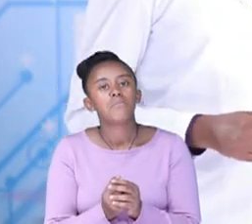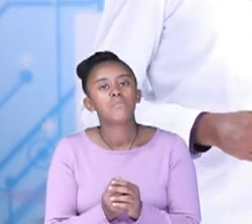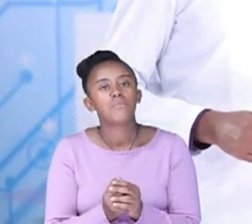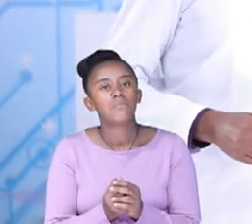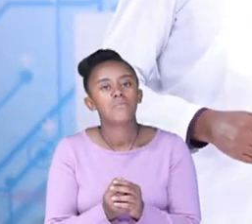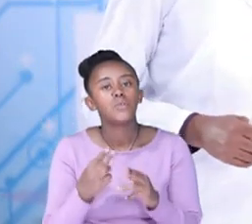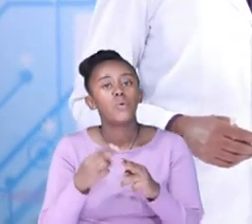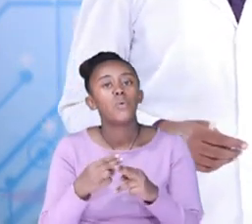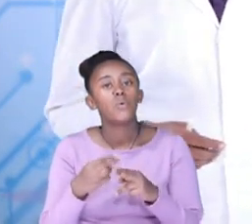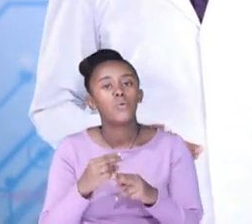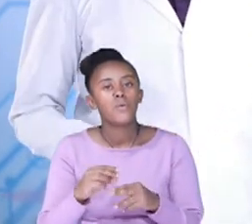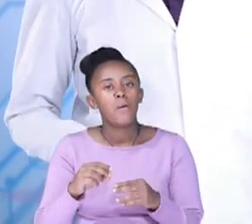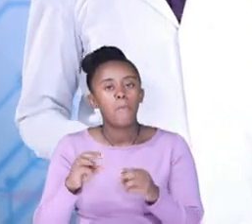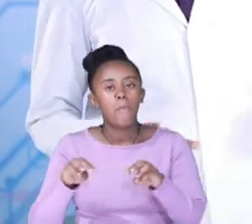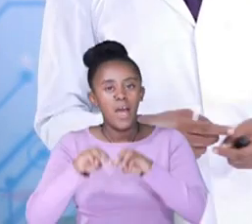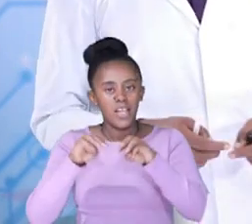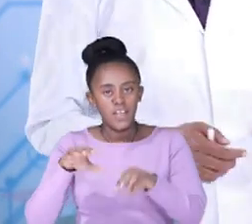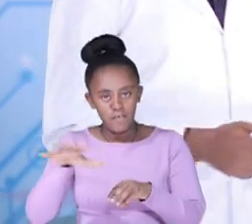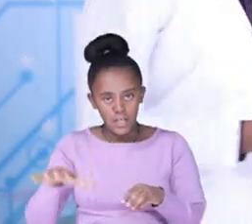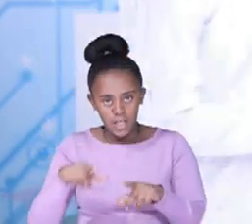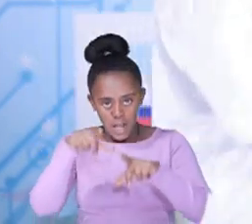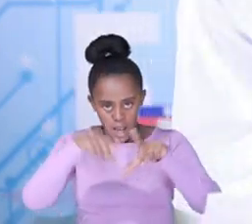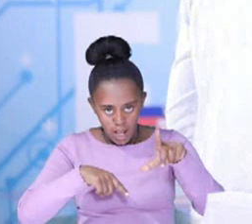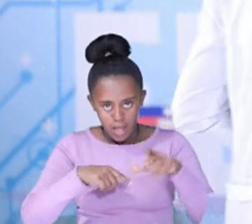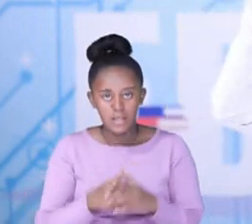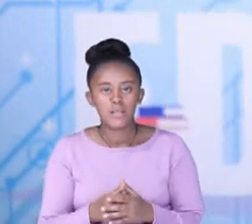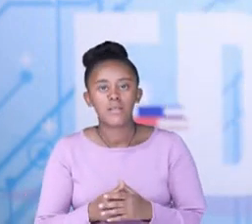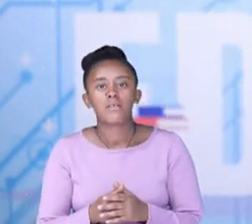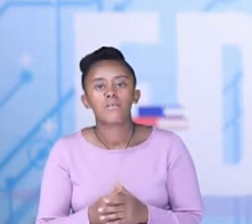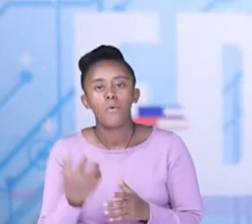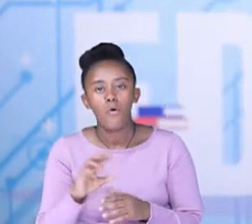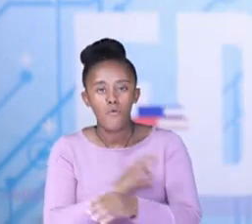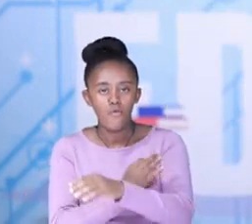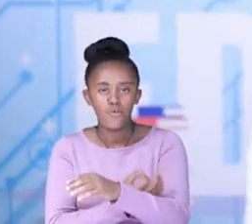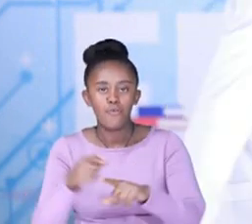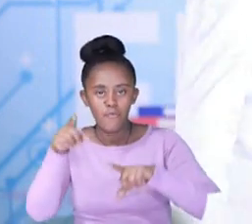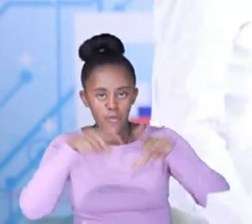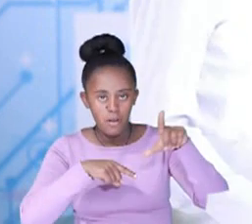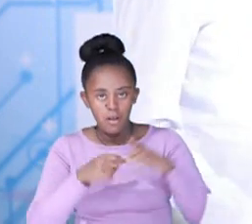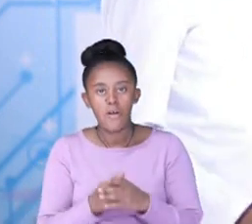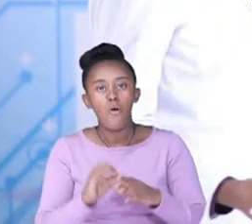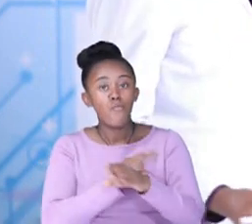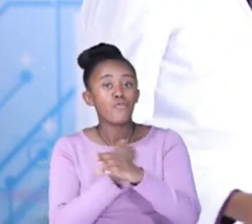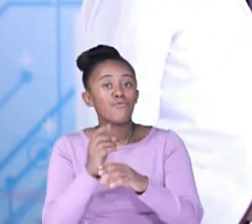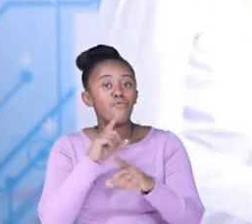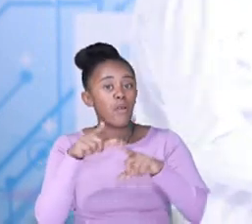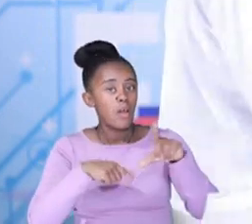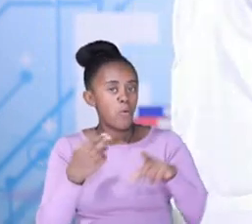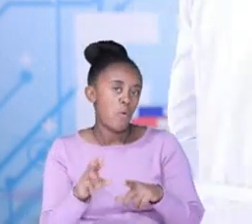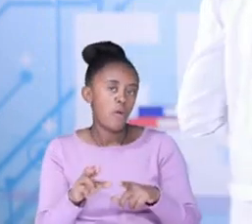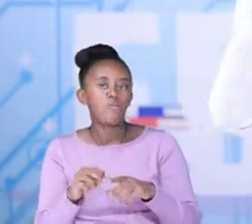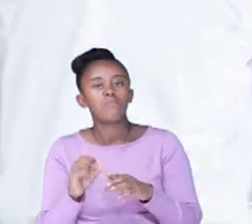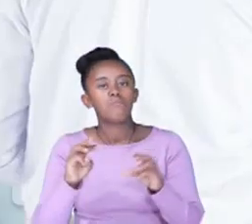as magnetic field lines or known to be magnetic force of lines. We call them to be magnetic force of lines or magnetic